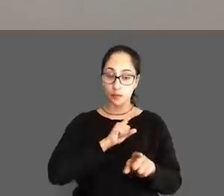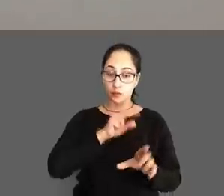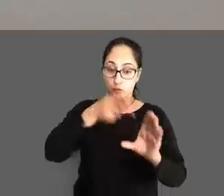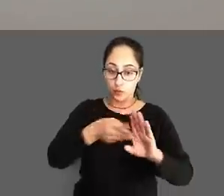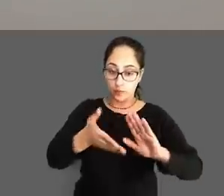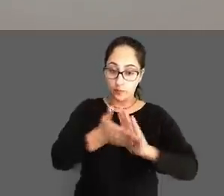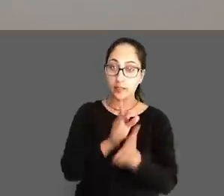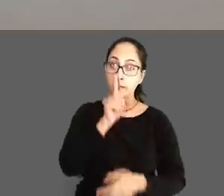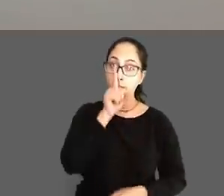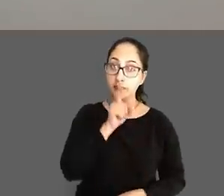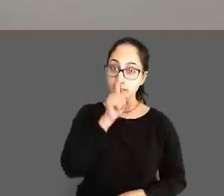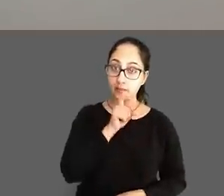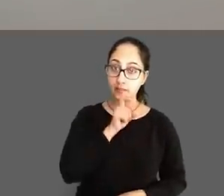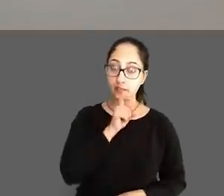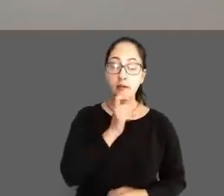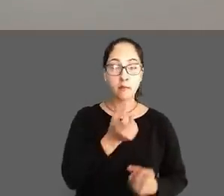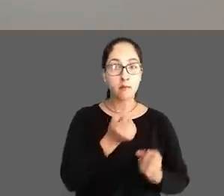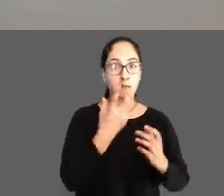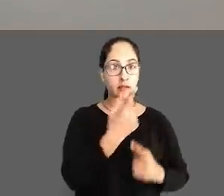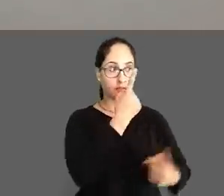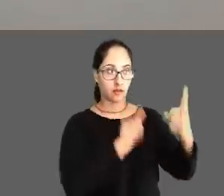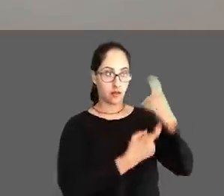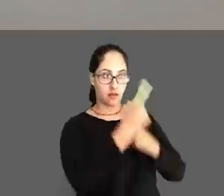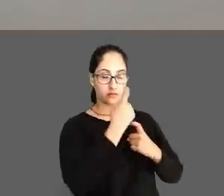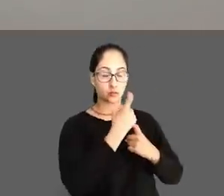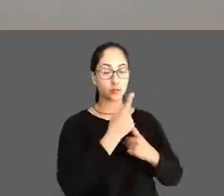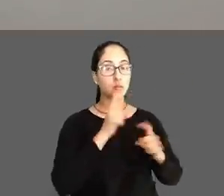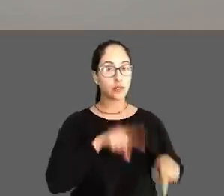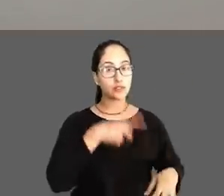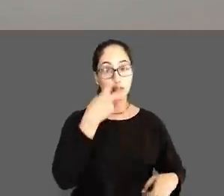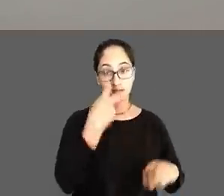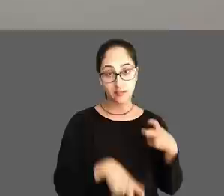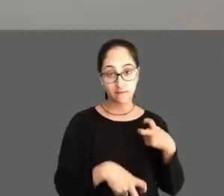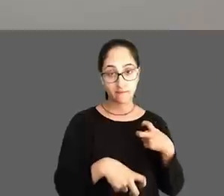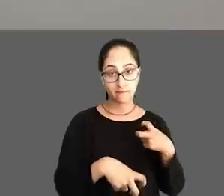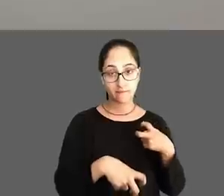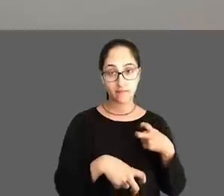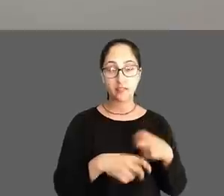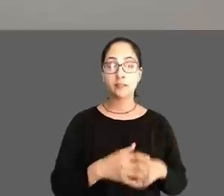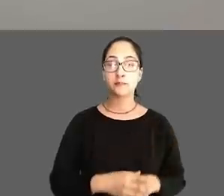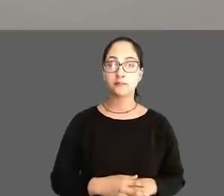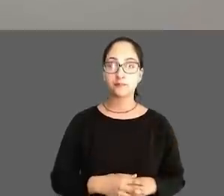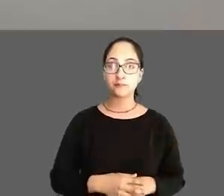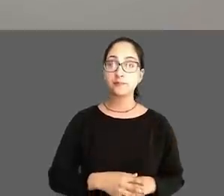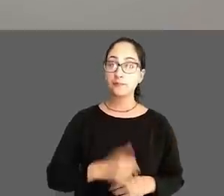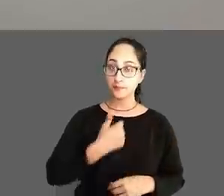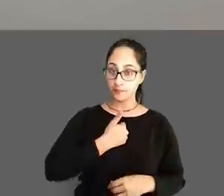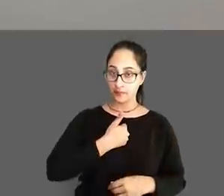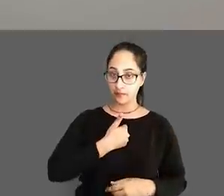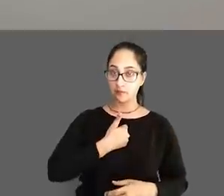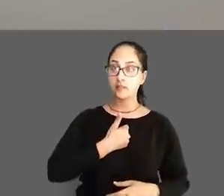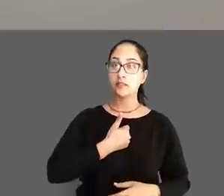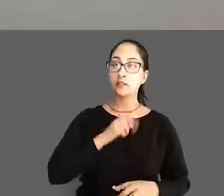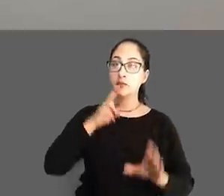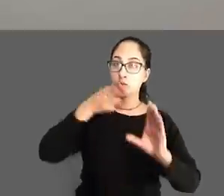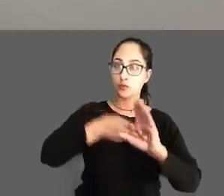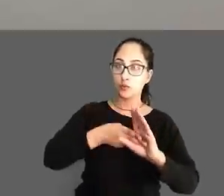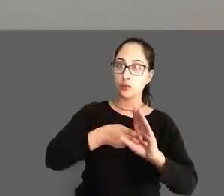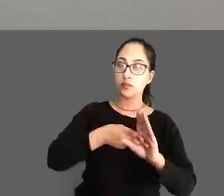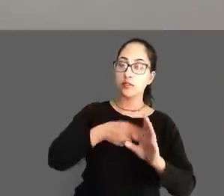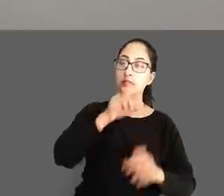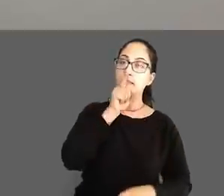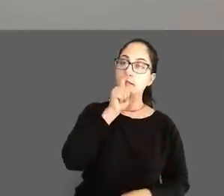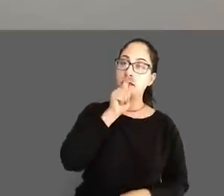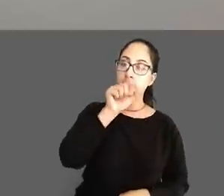know firsthand experience that these are difficult questions to answer. I attended the Jamaati Ambassador